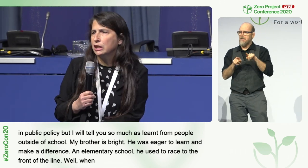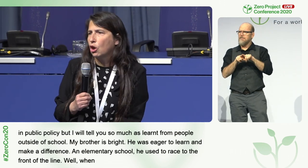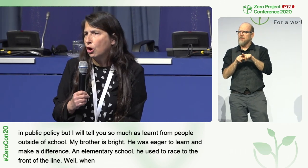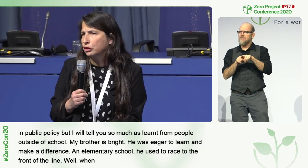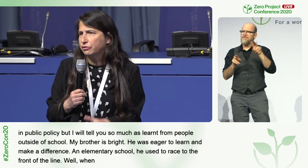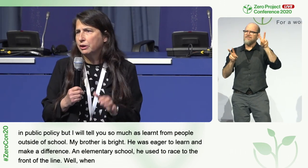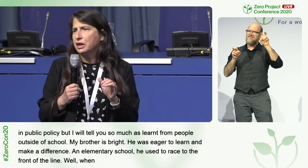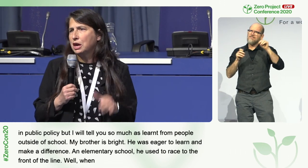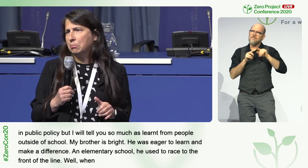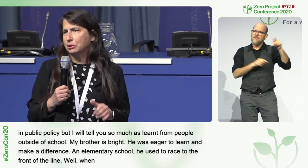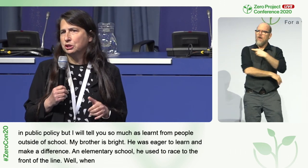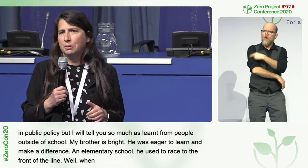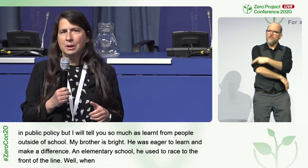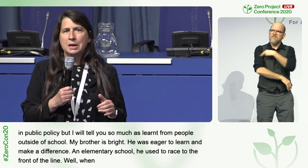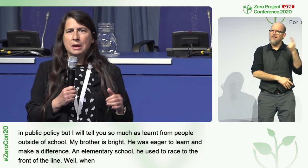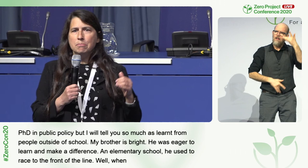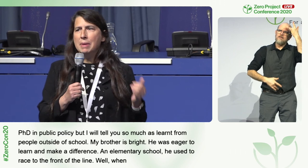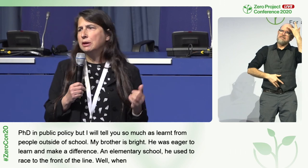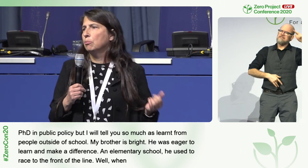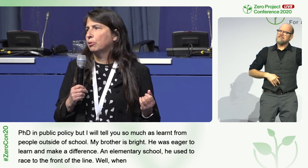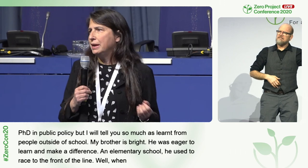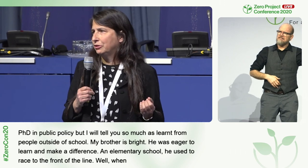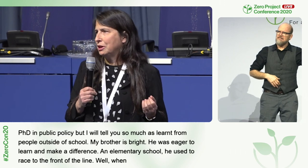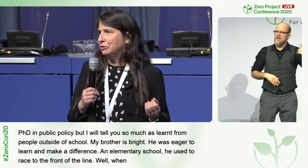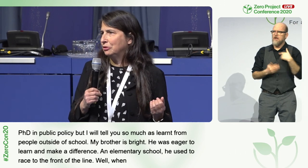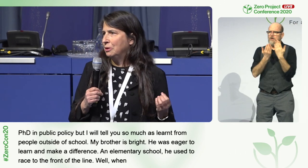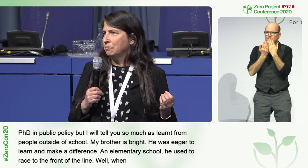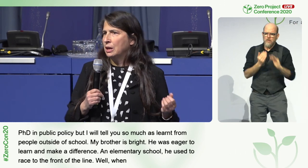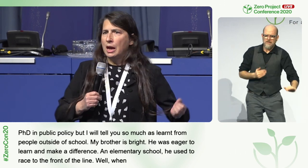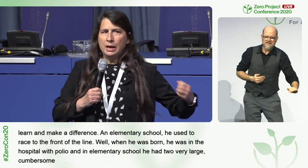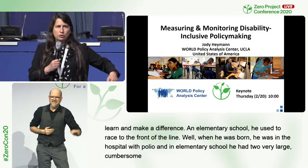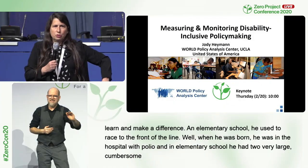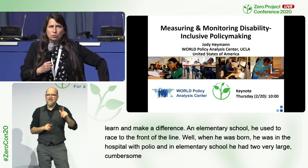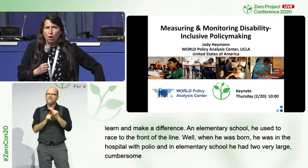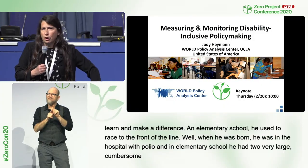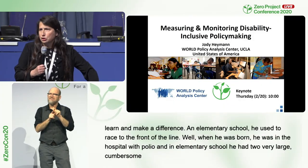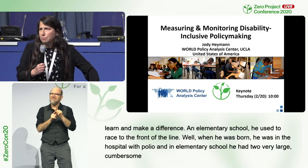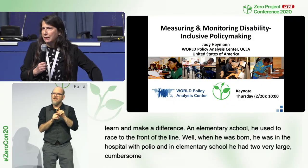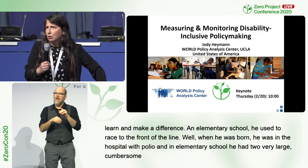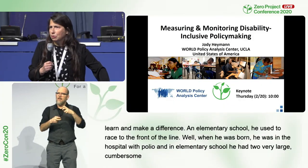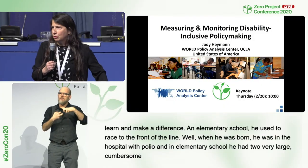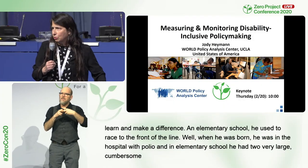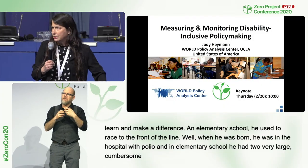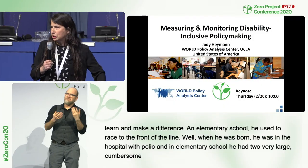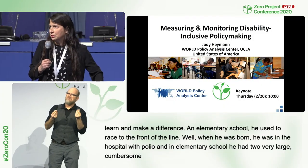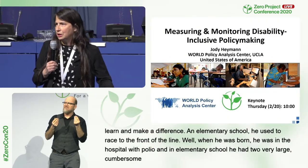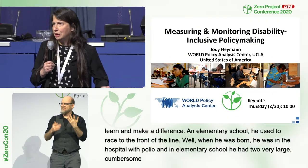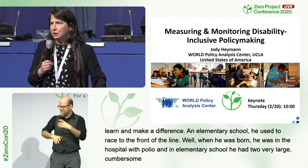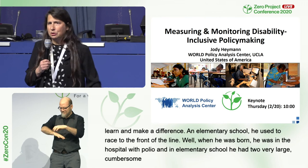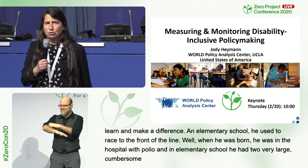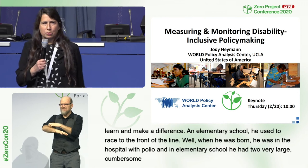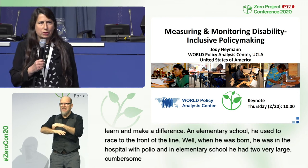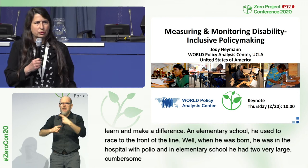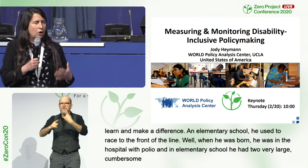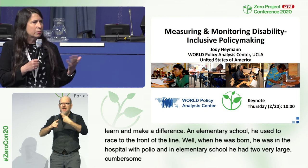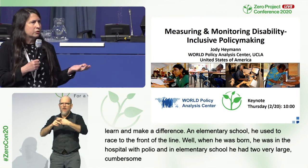very large, very cumbersome metal braces and two large metal crutches that